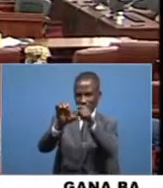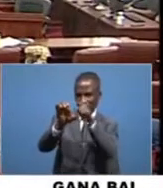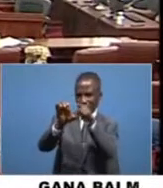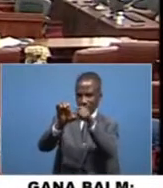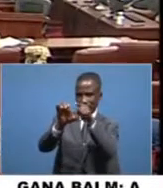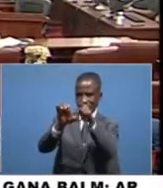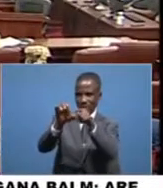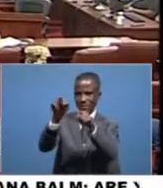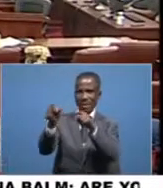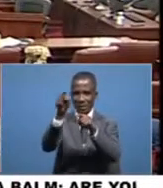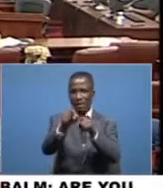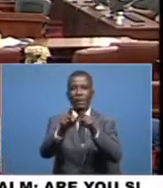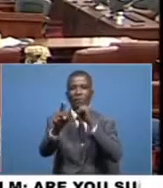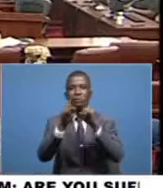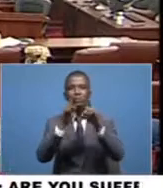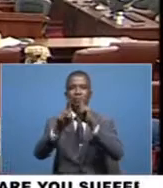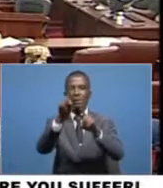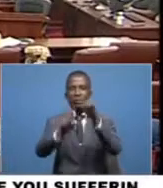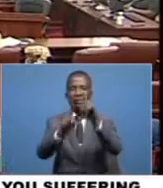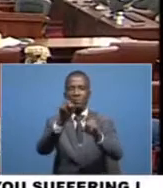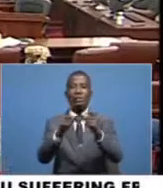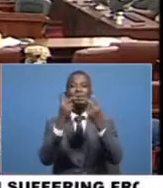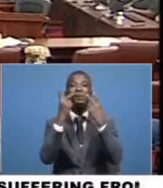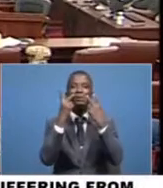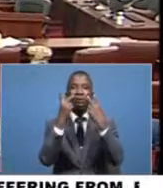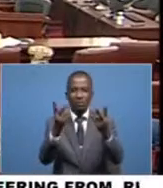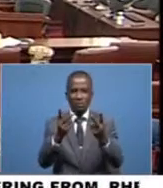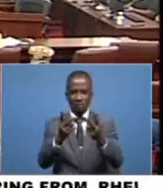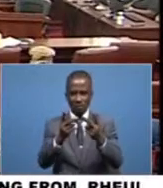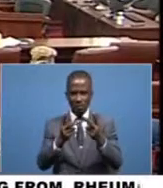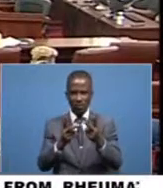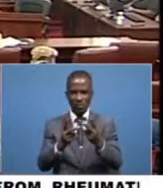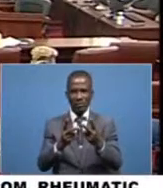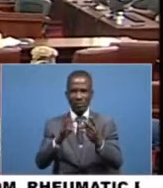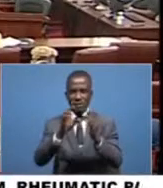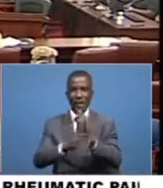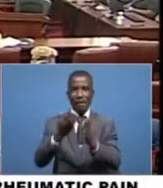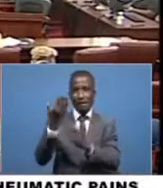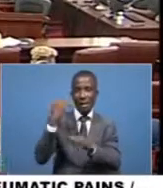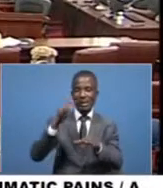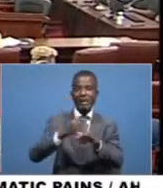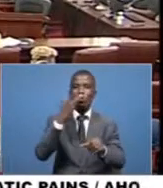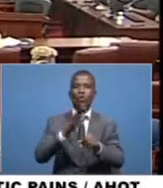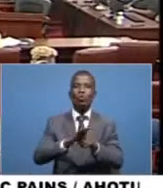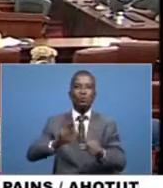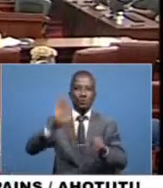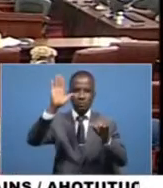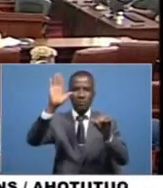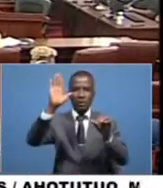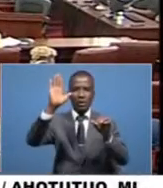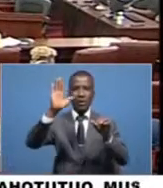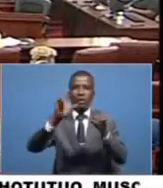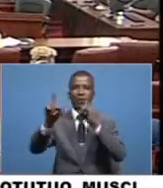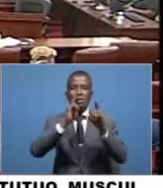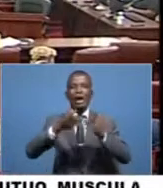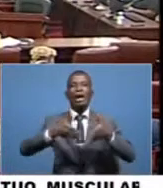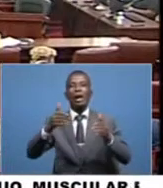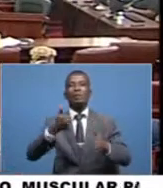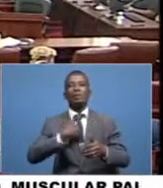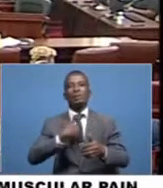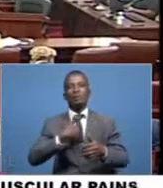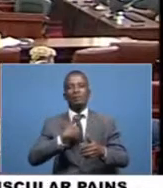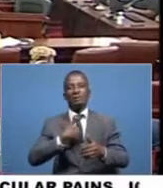answer to the petition, has also specifically deposed to an affidavit in opposition to an application to serve interlocutors in